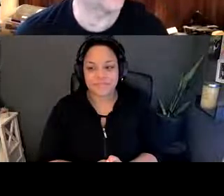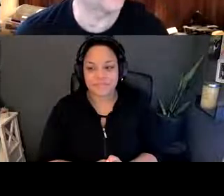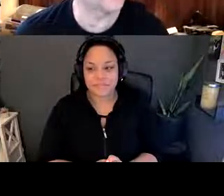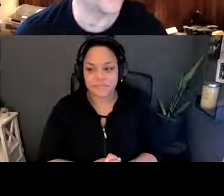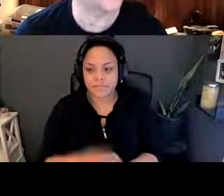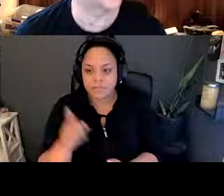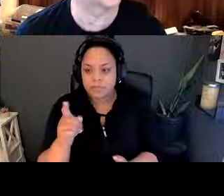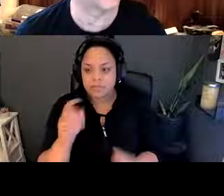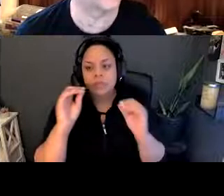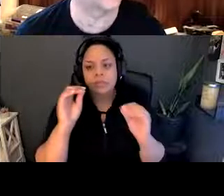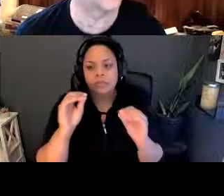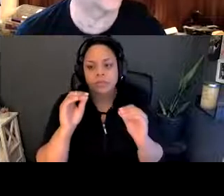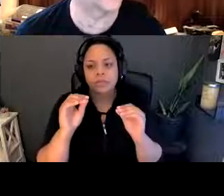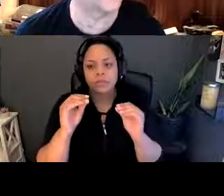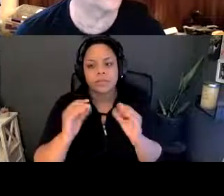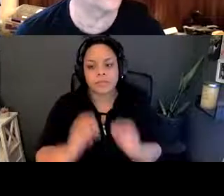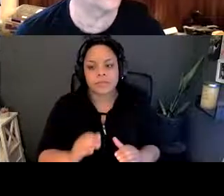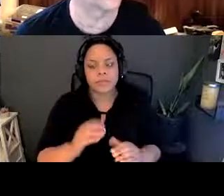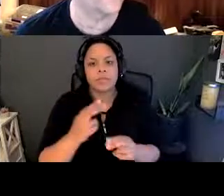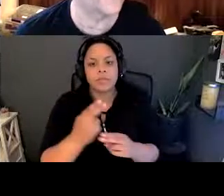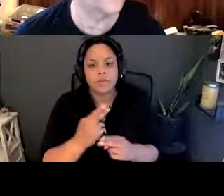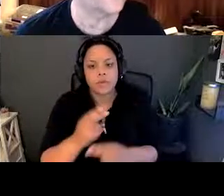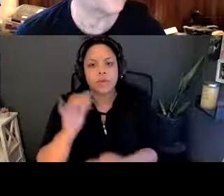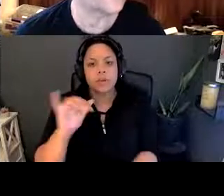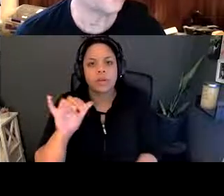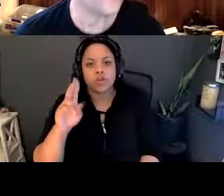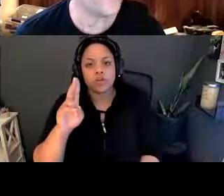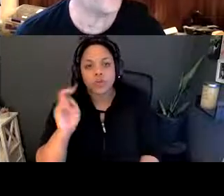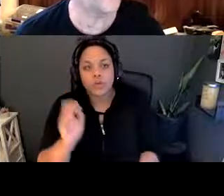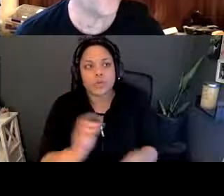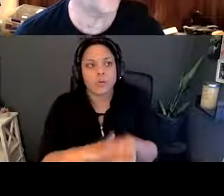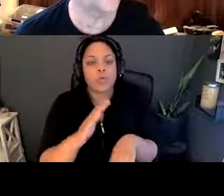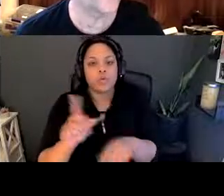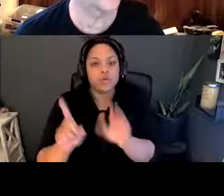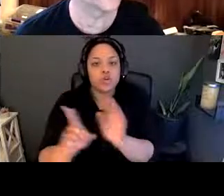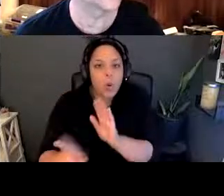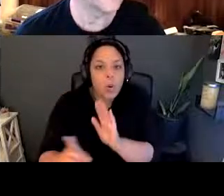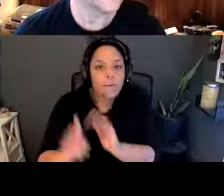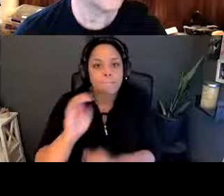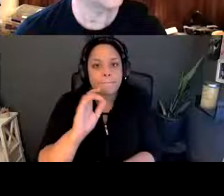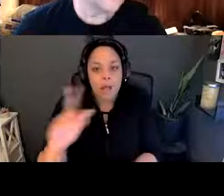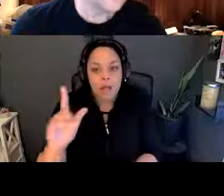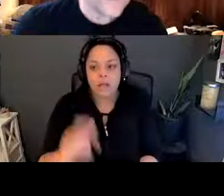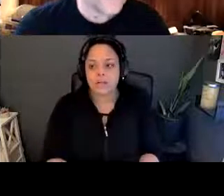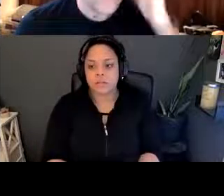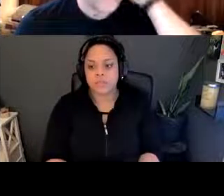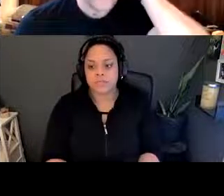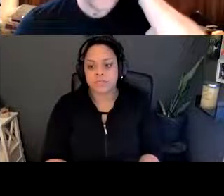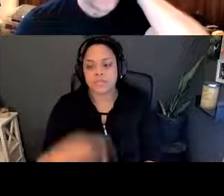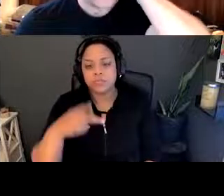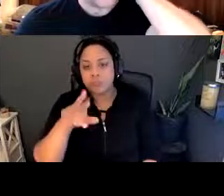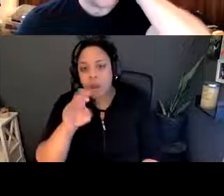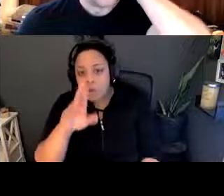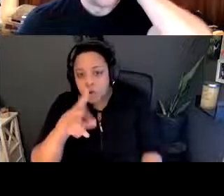to cue mechanisms like using a tone or a bell, also a primer on mindfulness? Yeah, you can